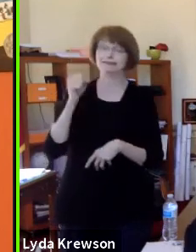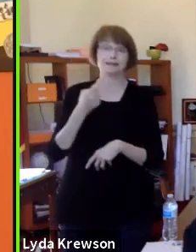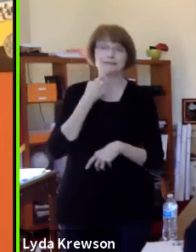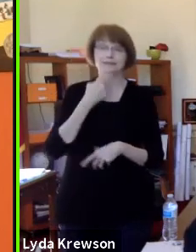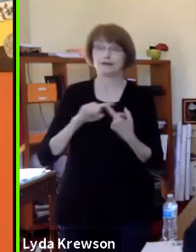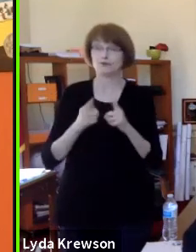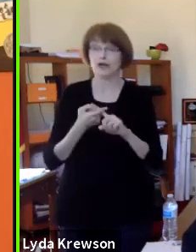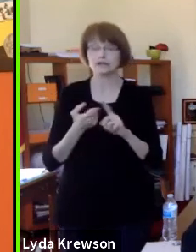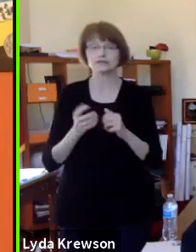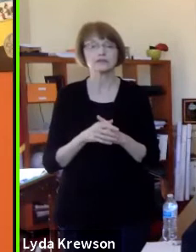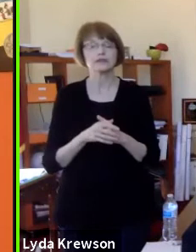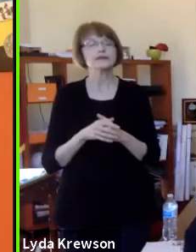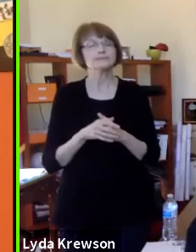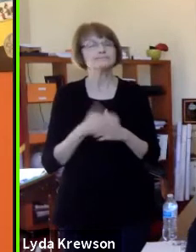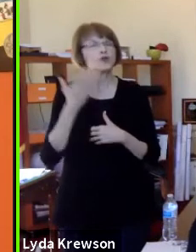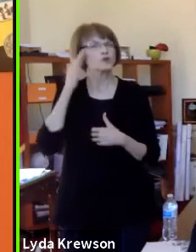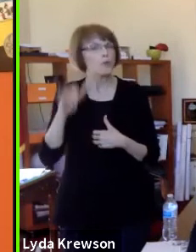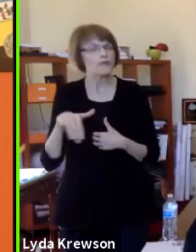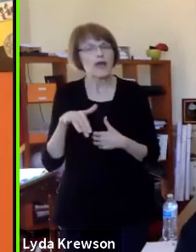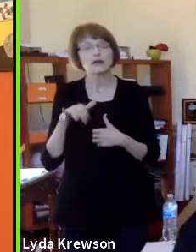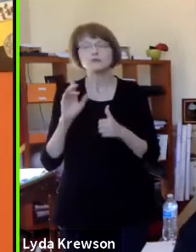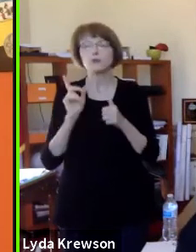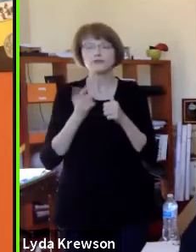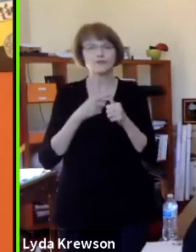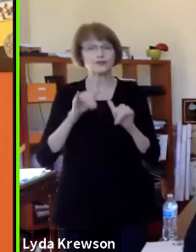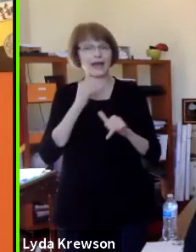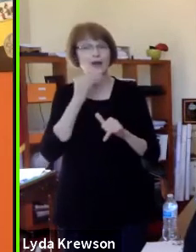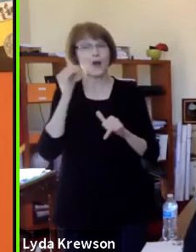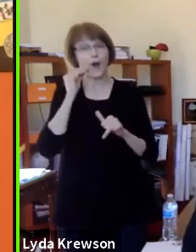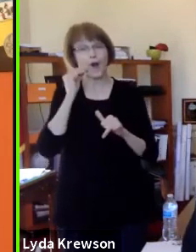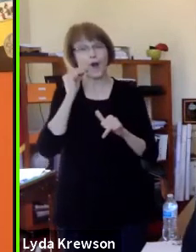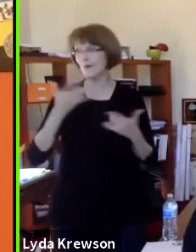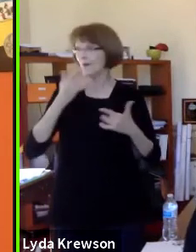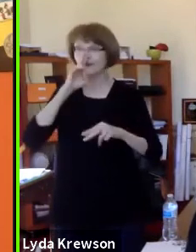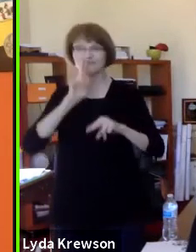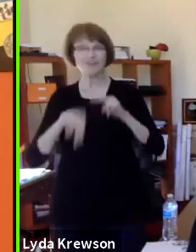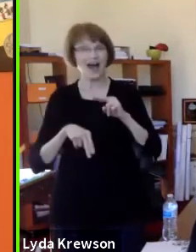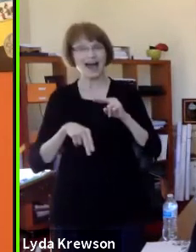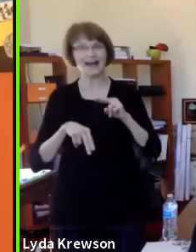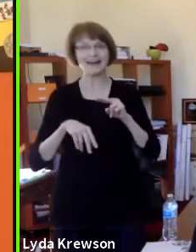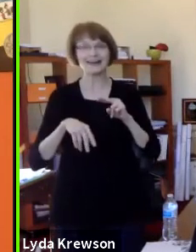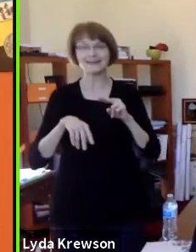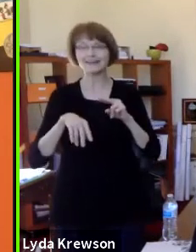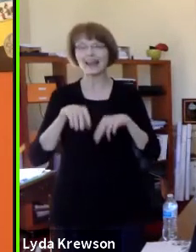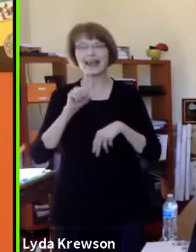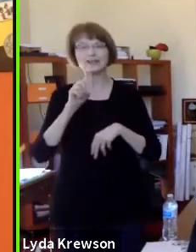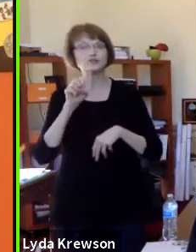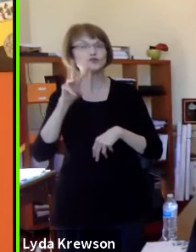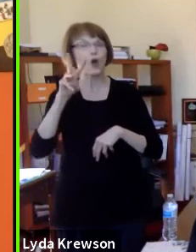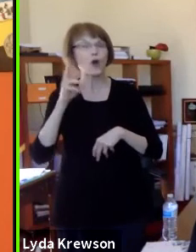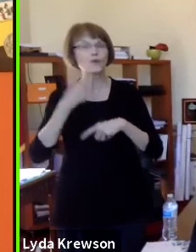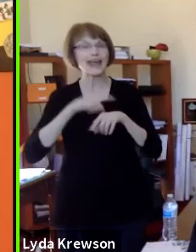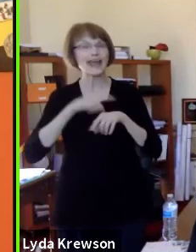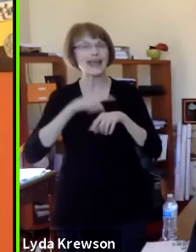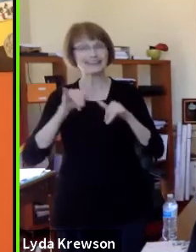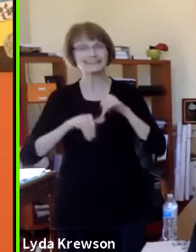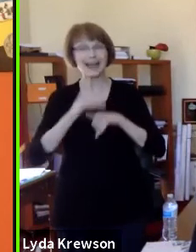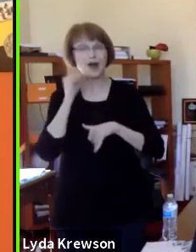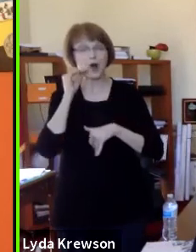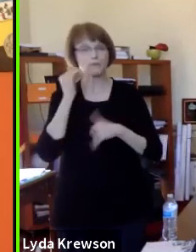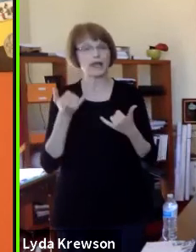know, when you first were able to stay home from school, it was probably kind of fun, sort of like a snow day. But now